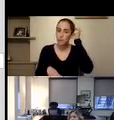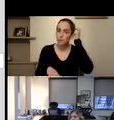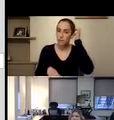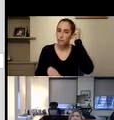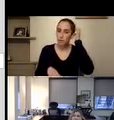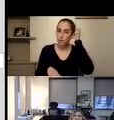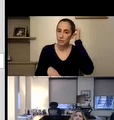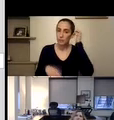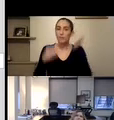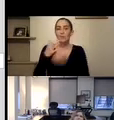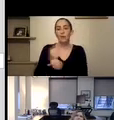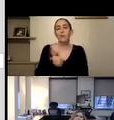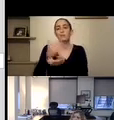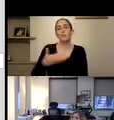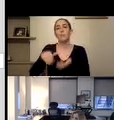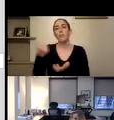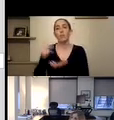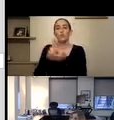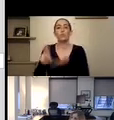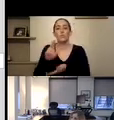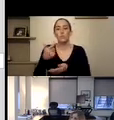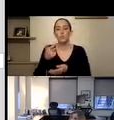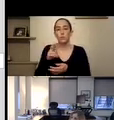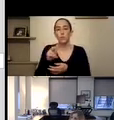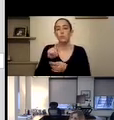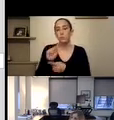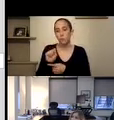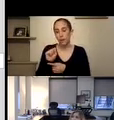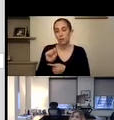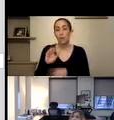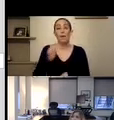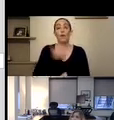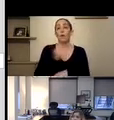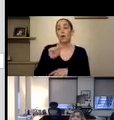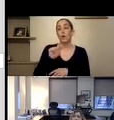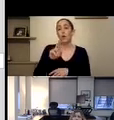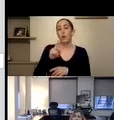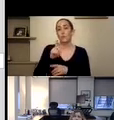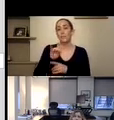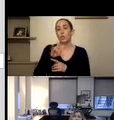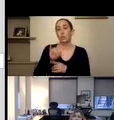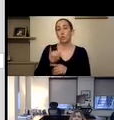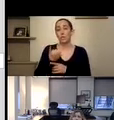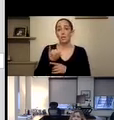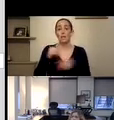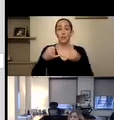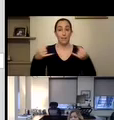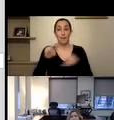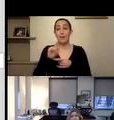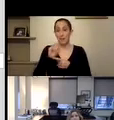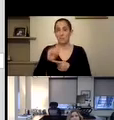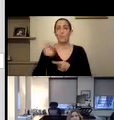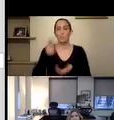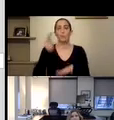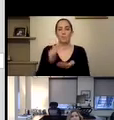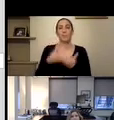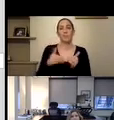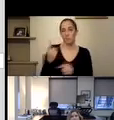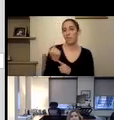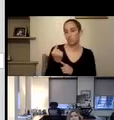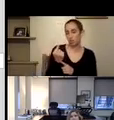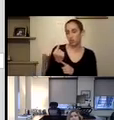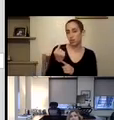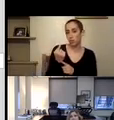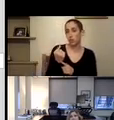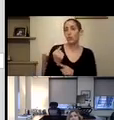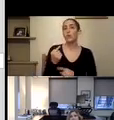university grants. So when you look at our auxiliaries line item, that's another line item that was down from the prior year. We did